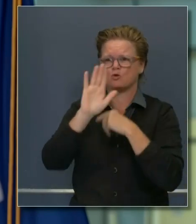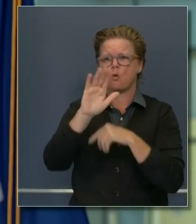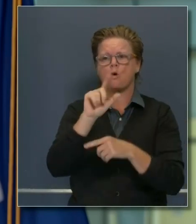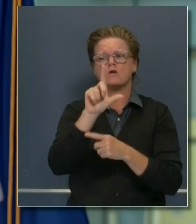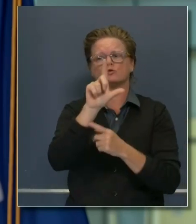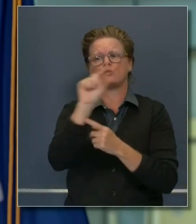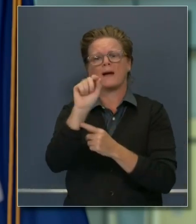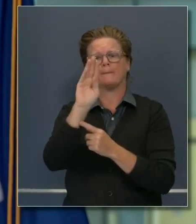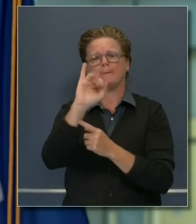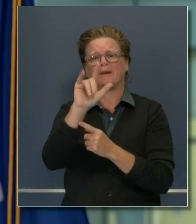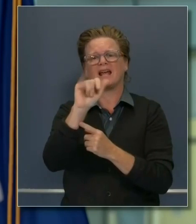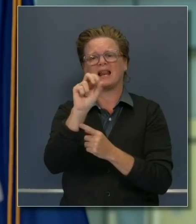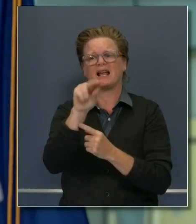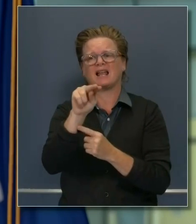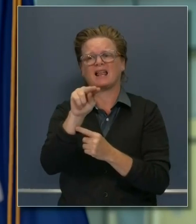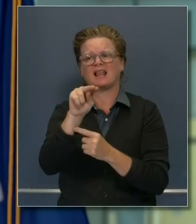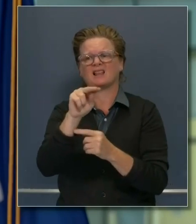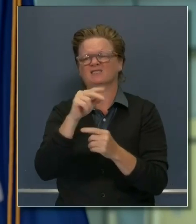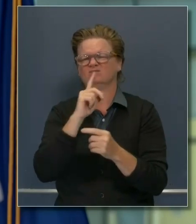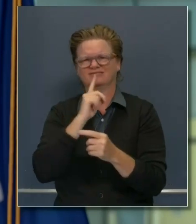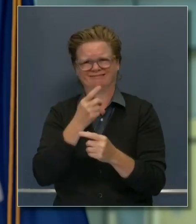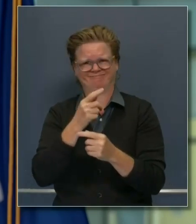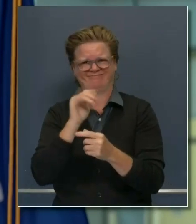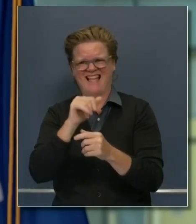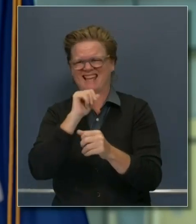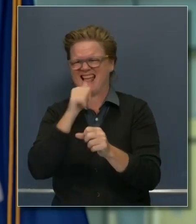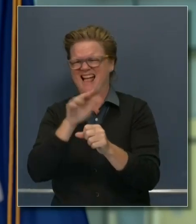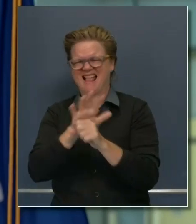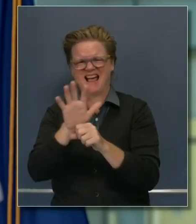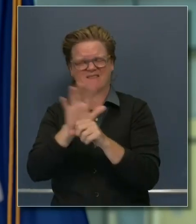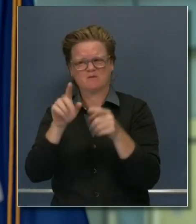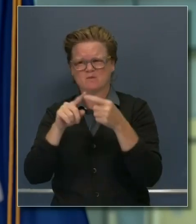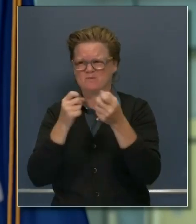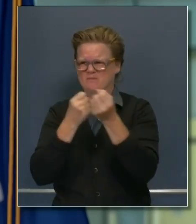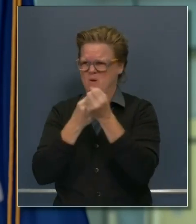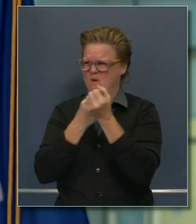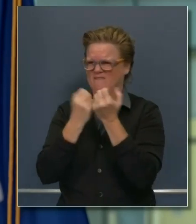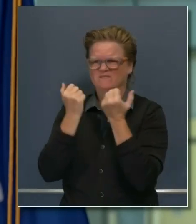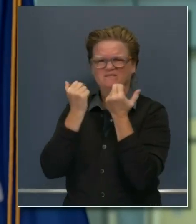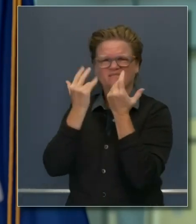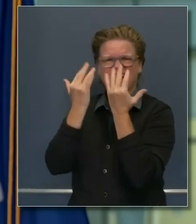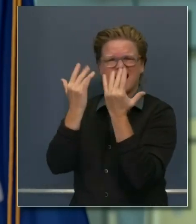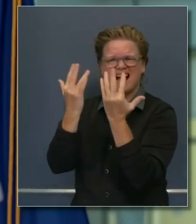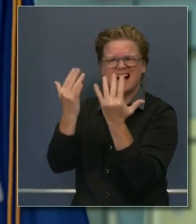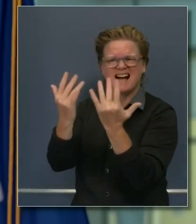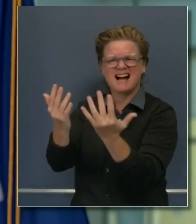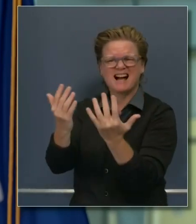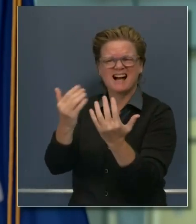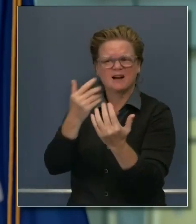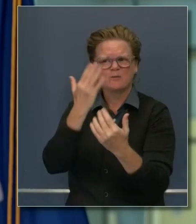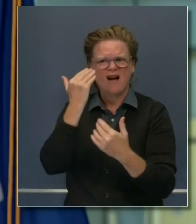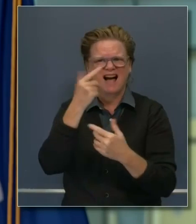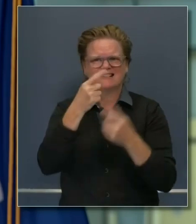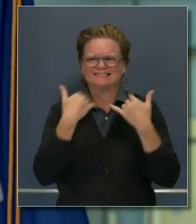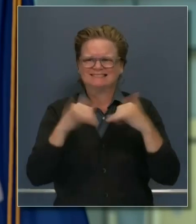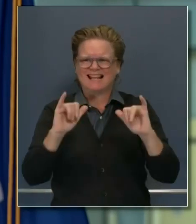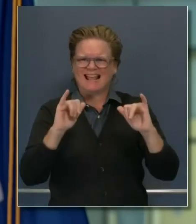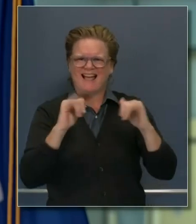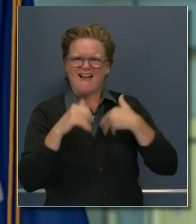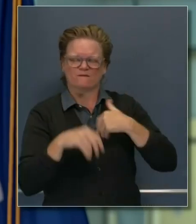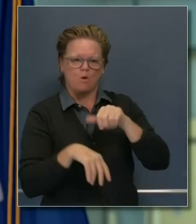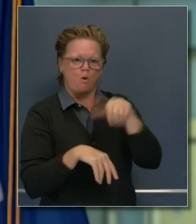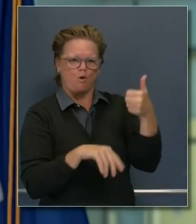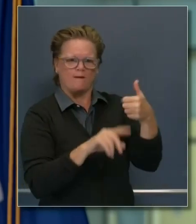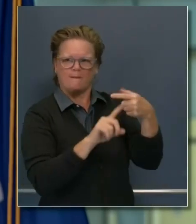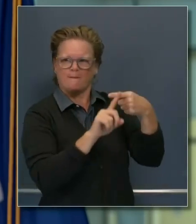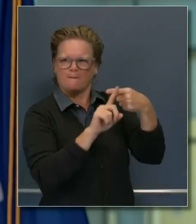of the fire season already and the fact that we have at least another month to go. Are you thinking of trying to boost that fund in some way,